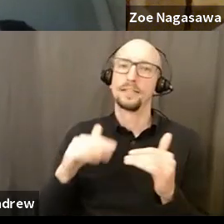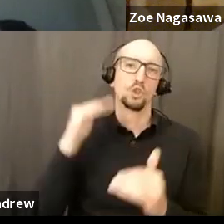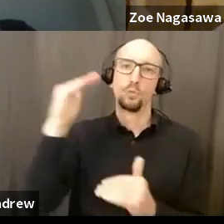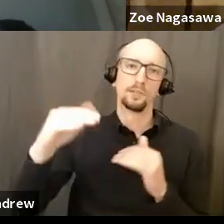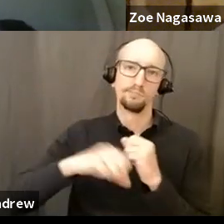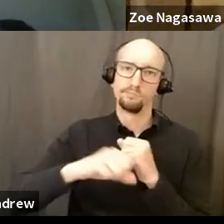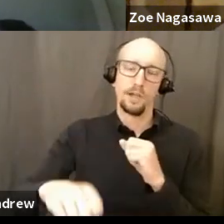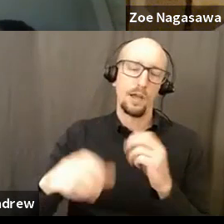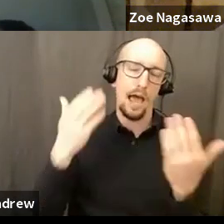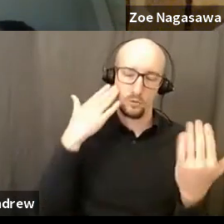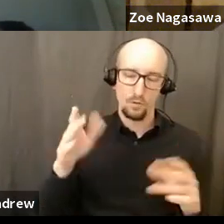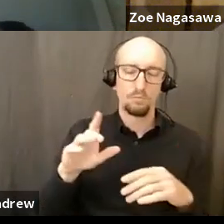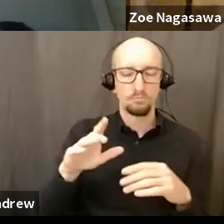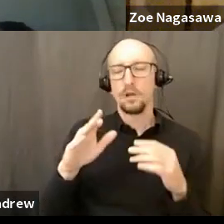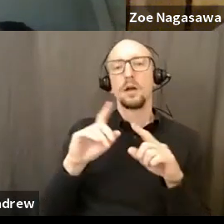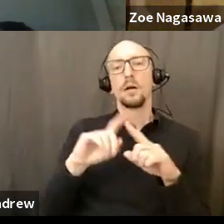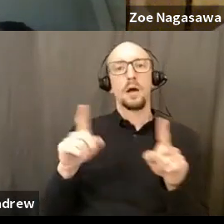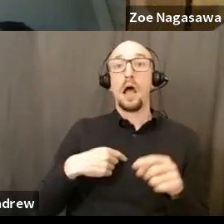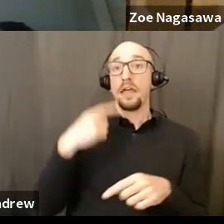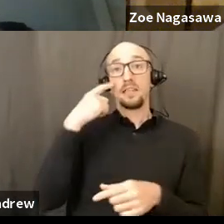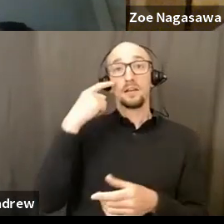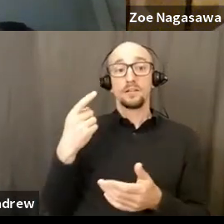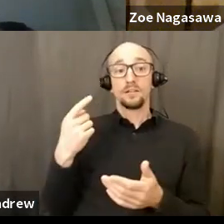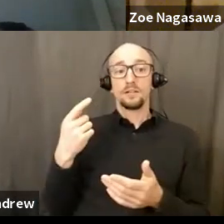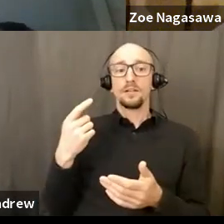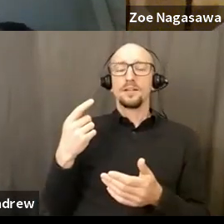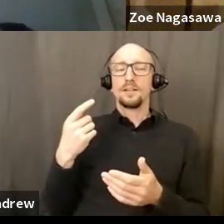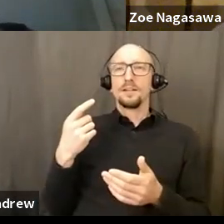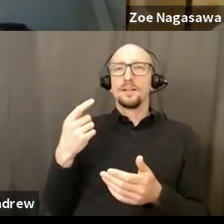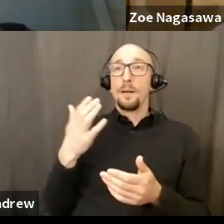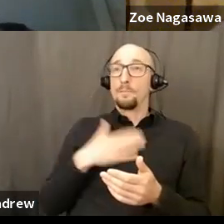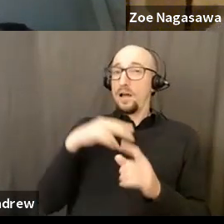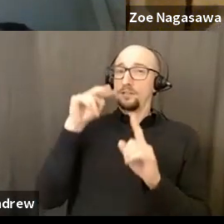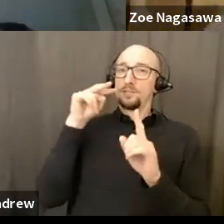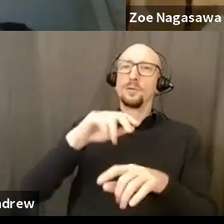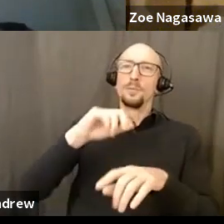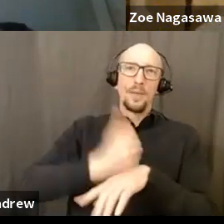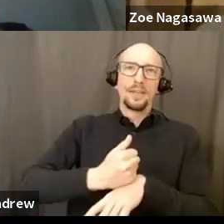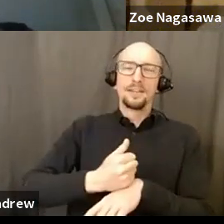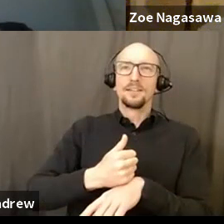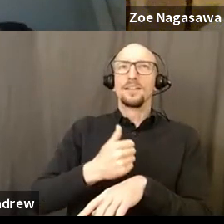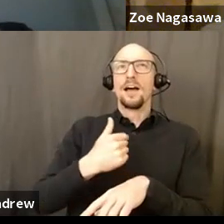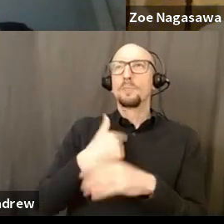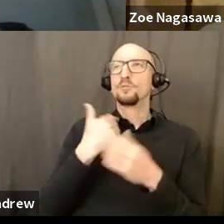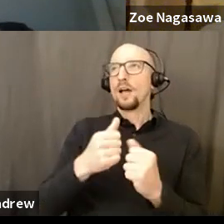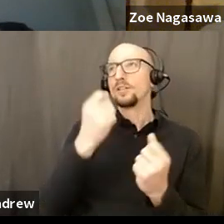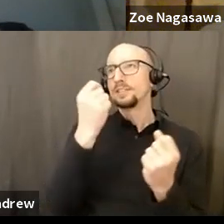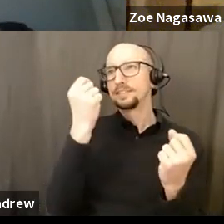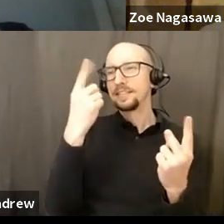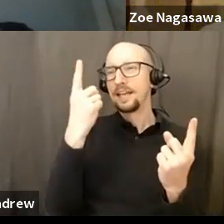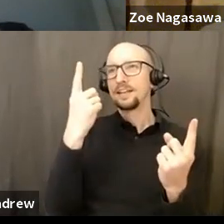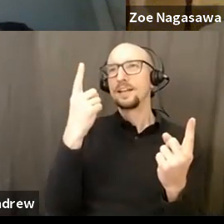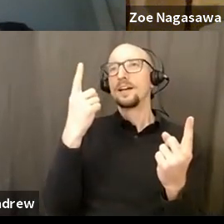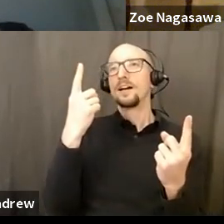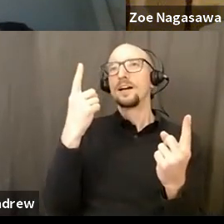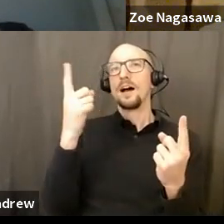know, but I think this is partly my trying to understand how a growth measurement